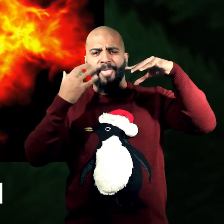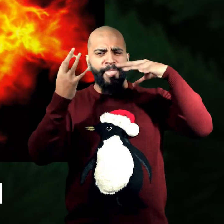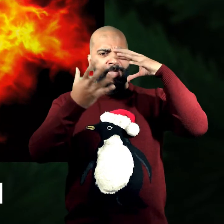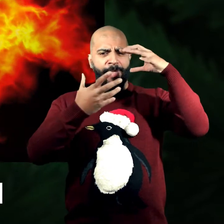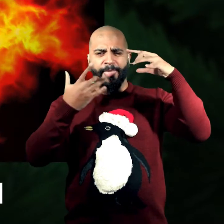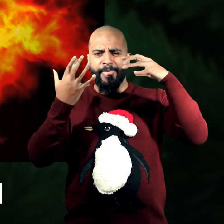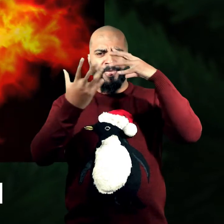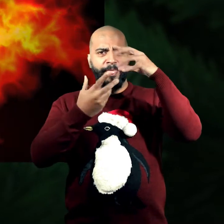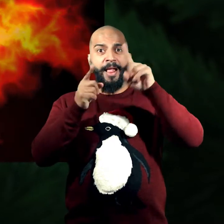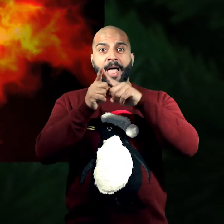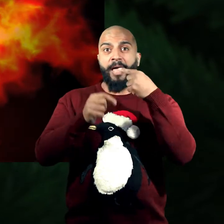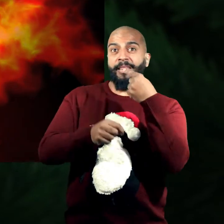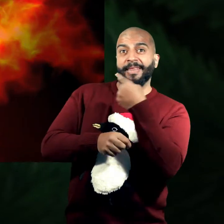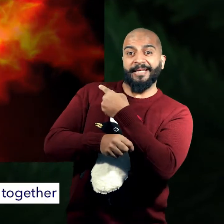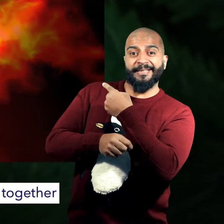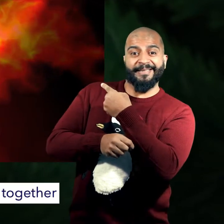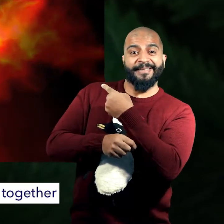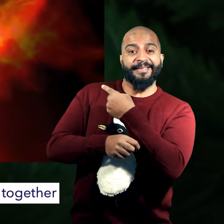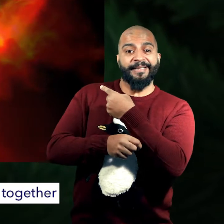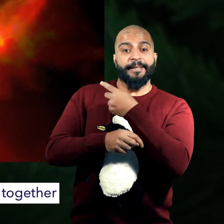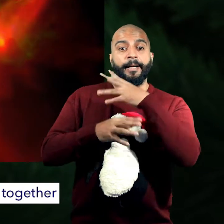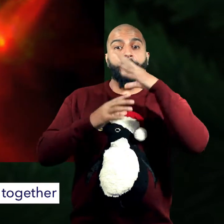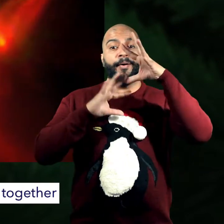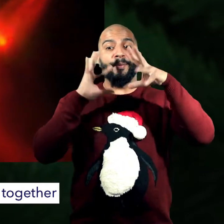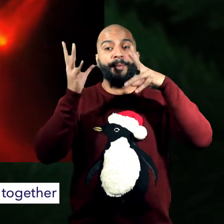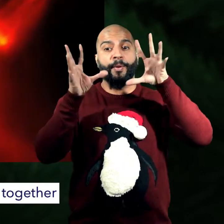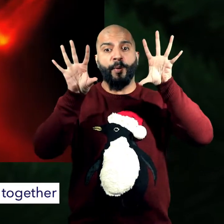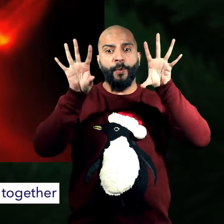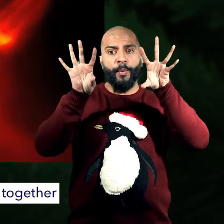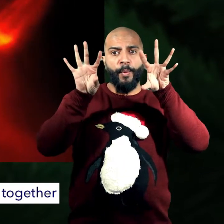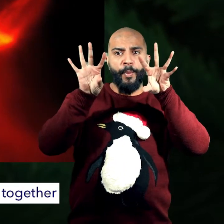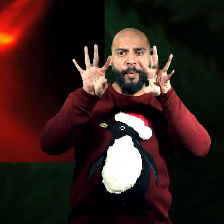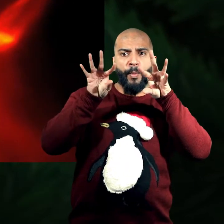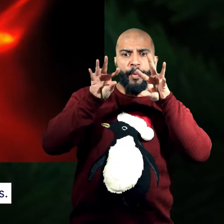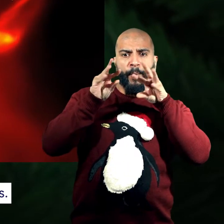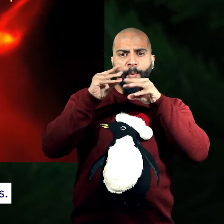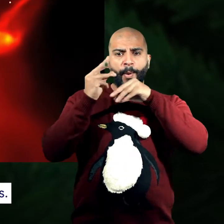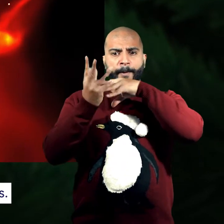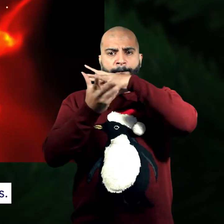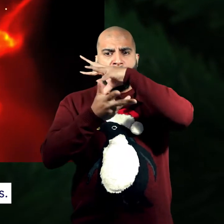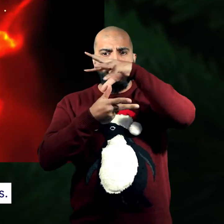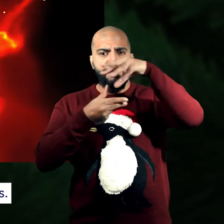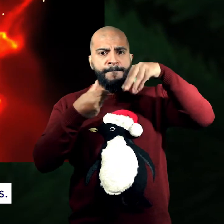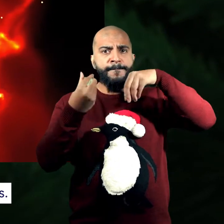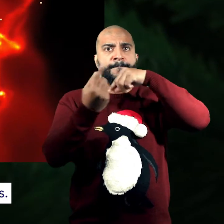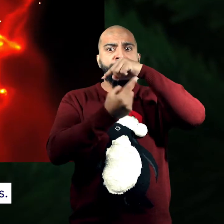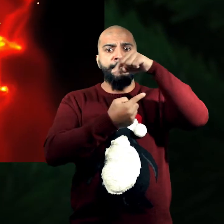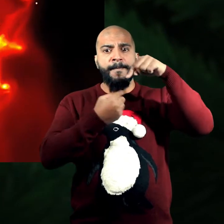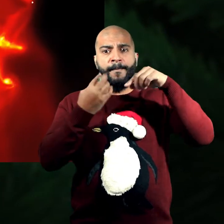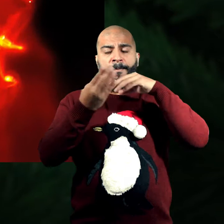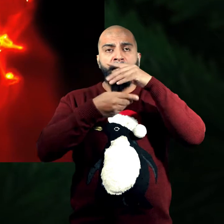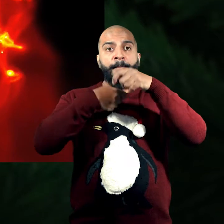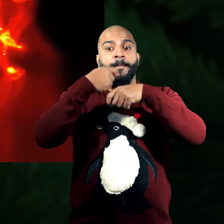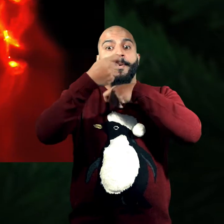to use the word rotating. Gravity would have been pulling parts of this cloud together, and you would have ended up forming